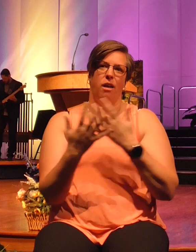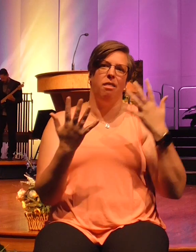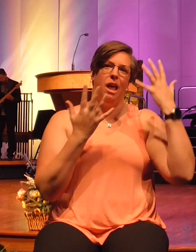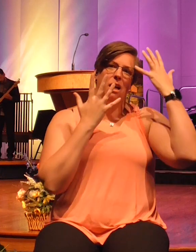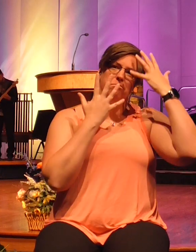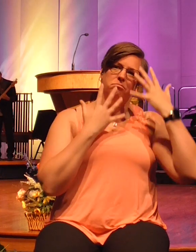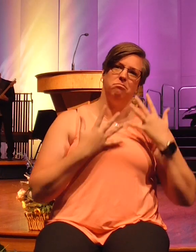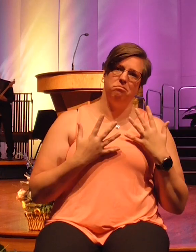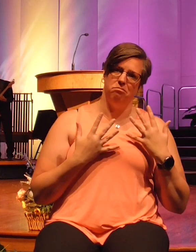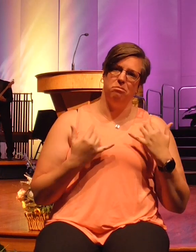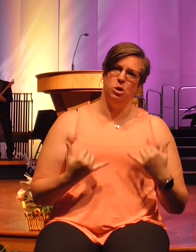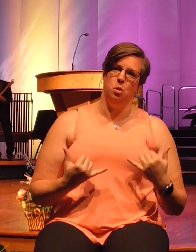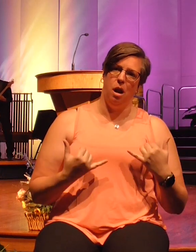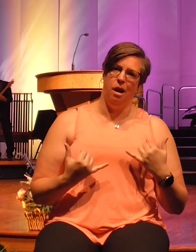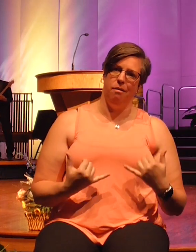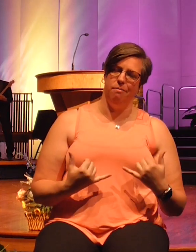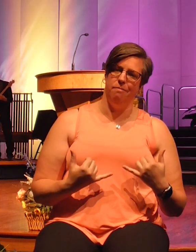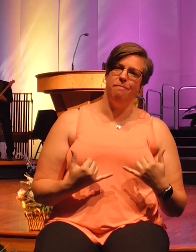sorrow.